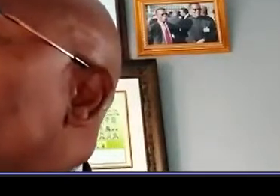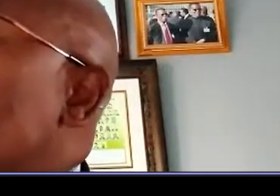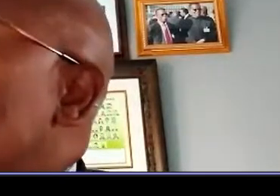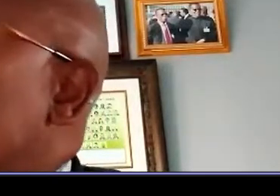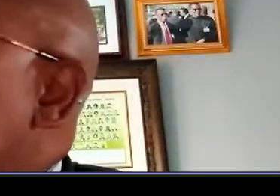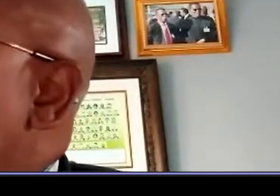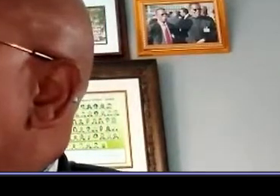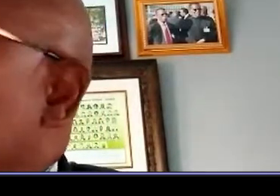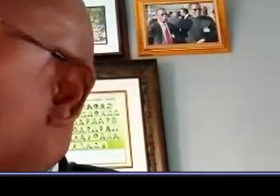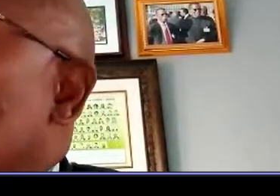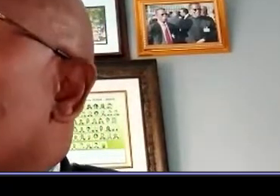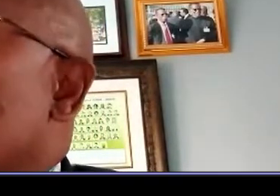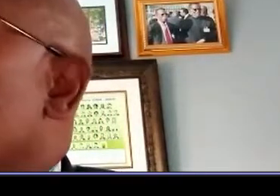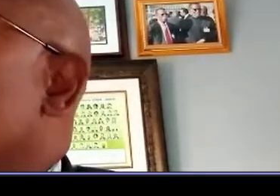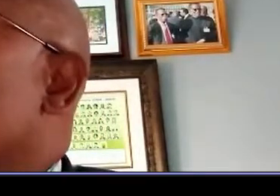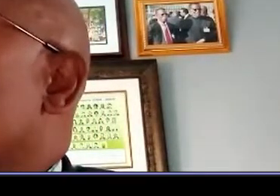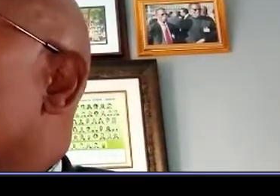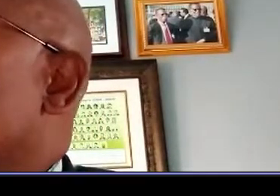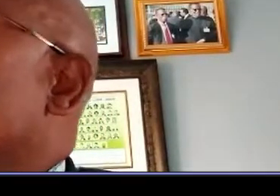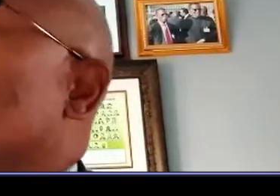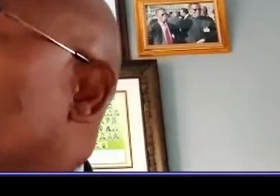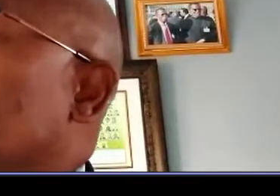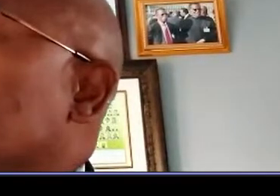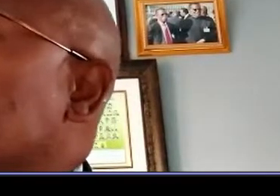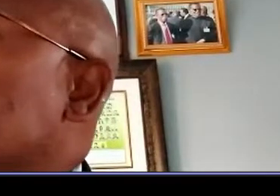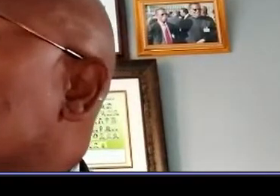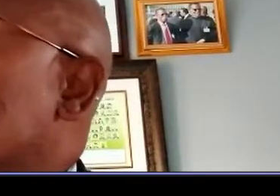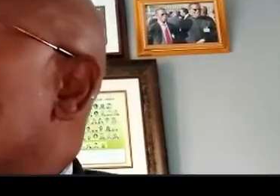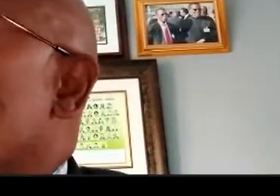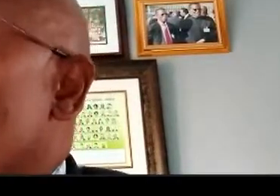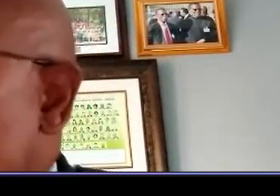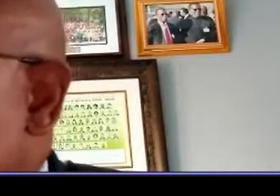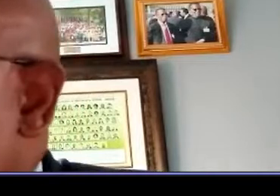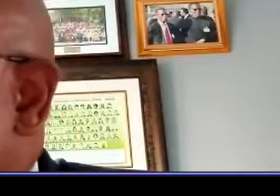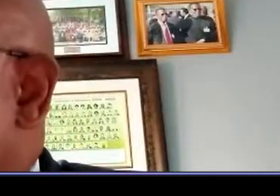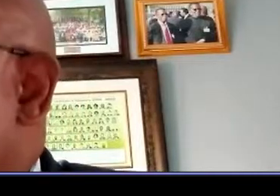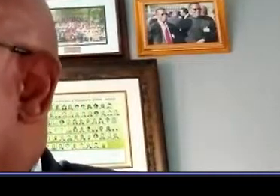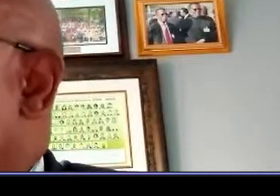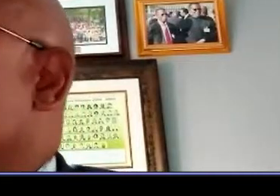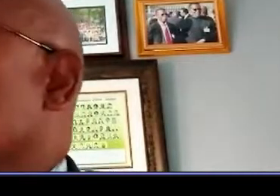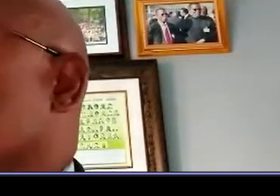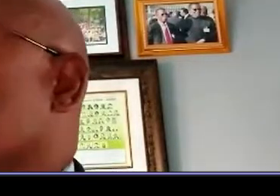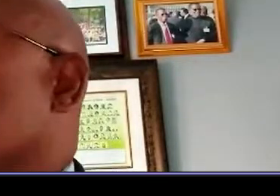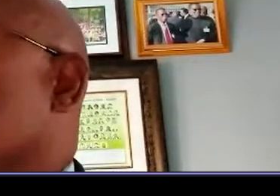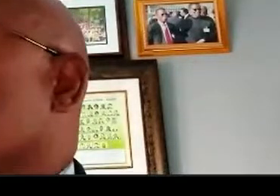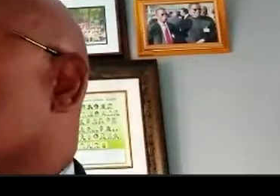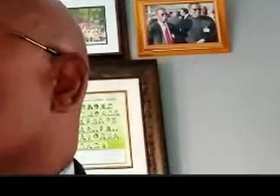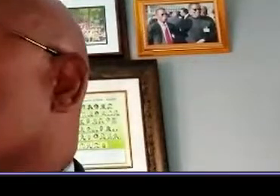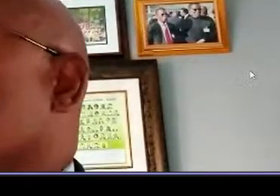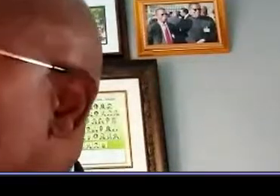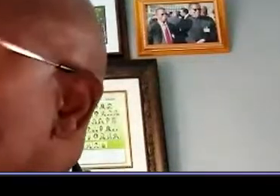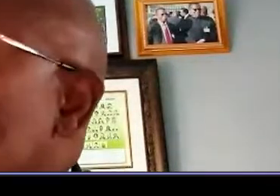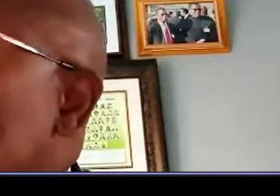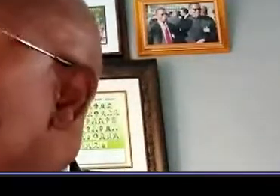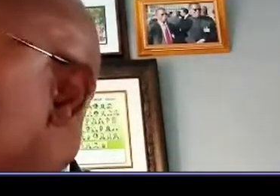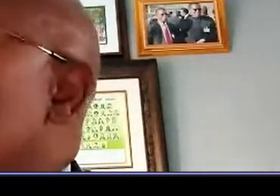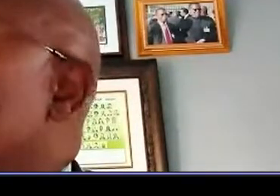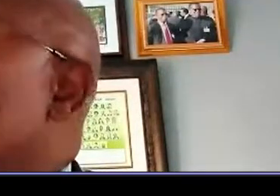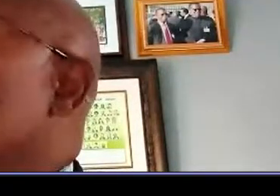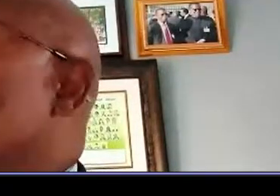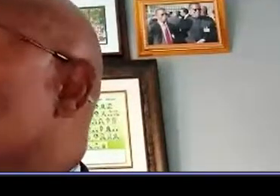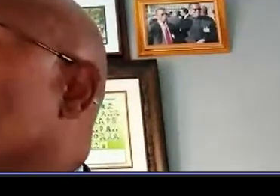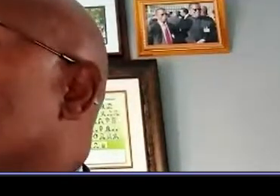Multitudes lost all that was dear to them, their loved ones, hard-earned possessions, sources